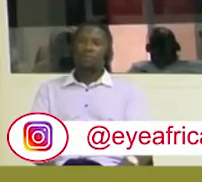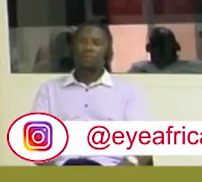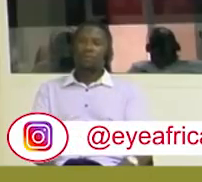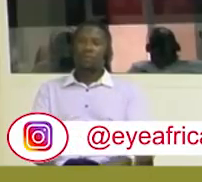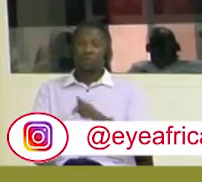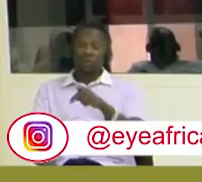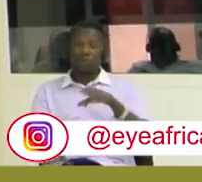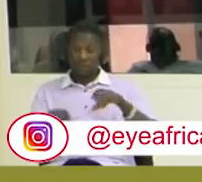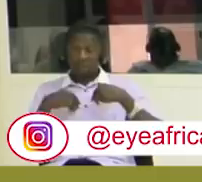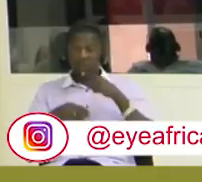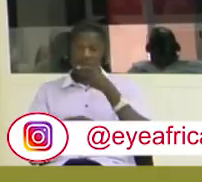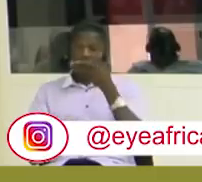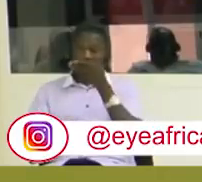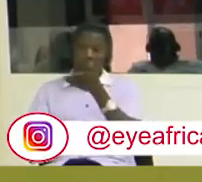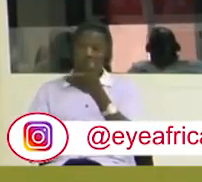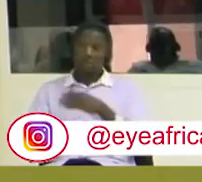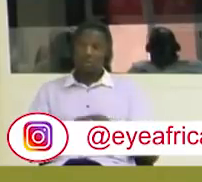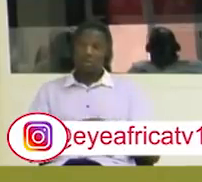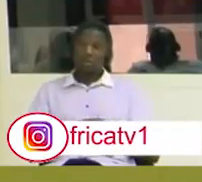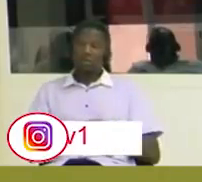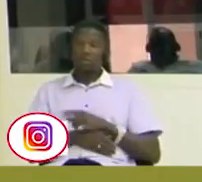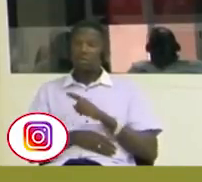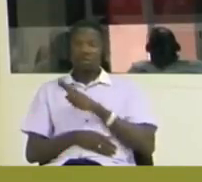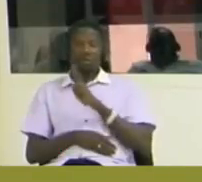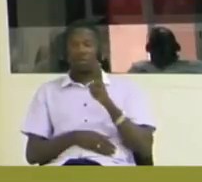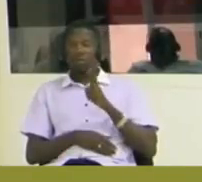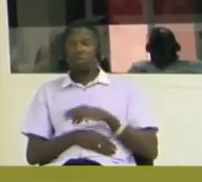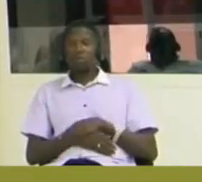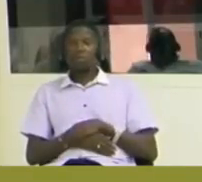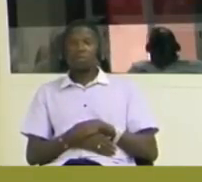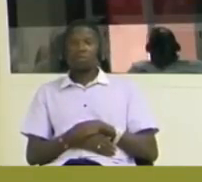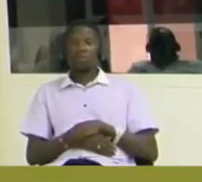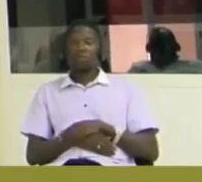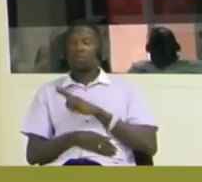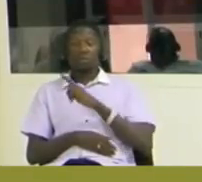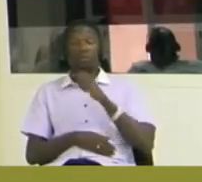You accept you are there? No, sir. Again, no.